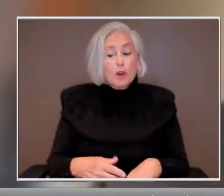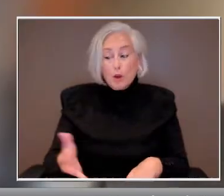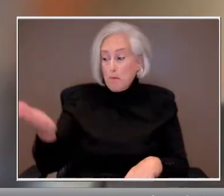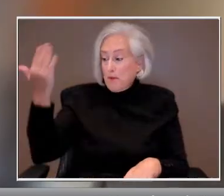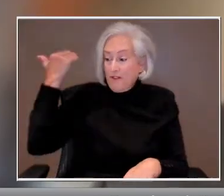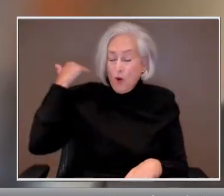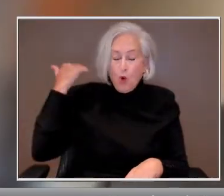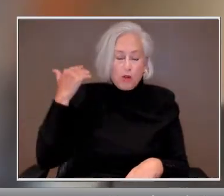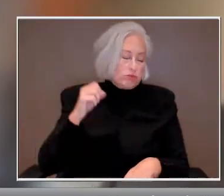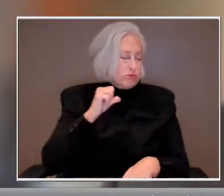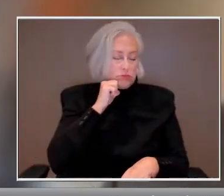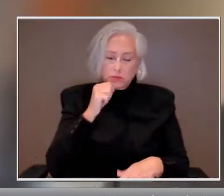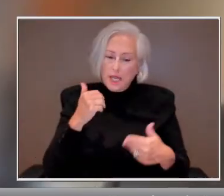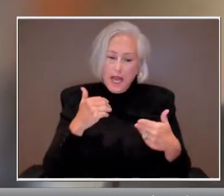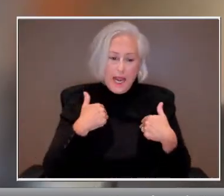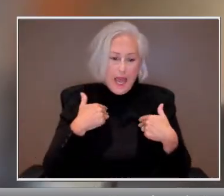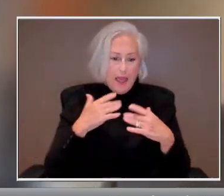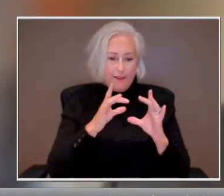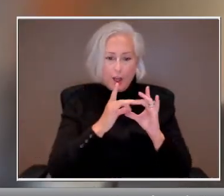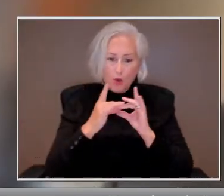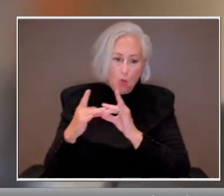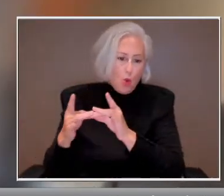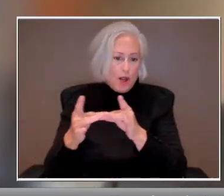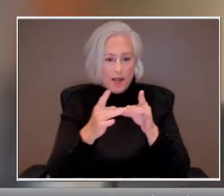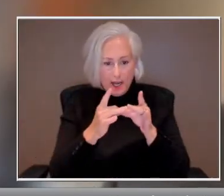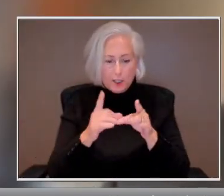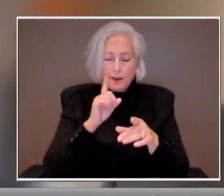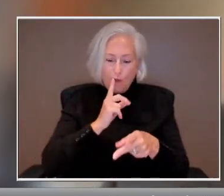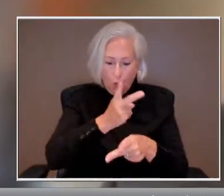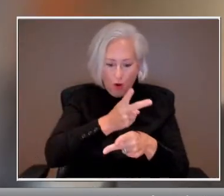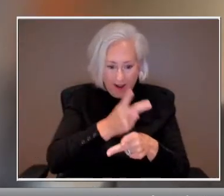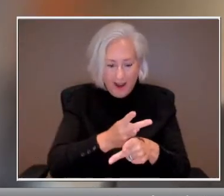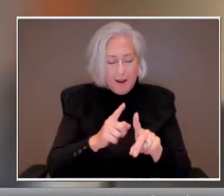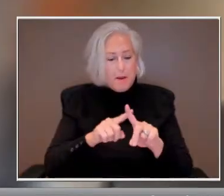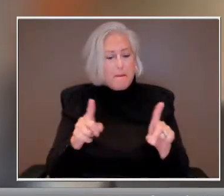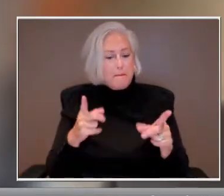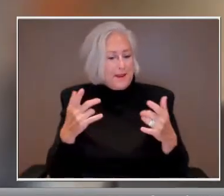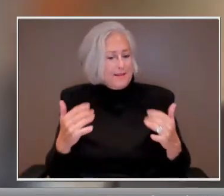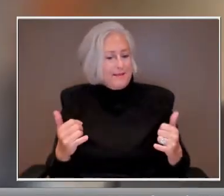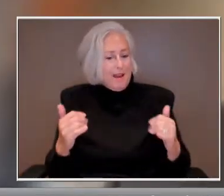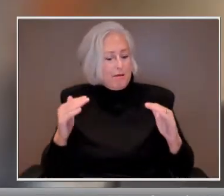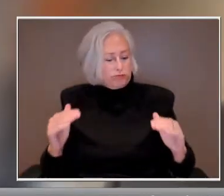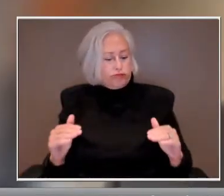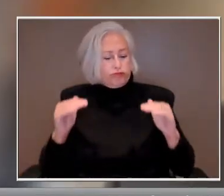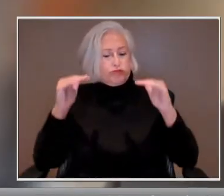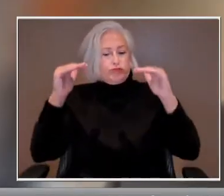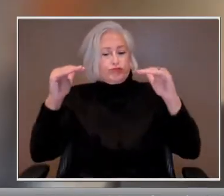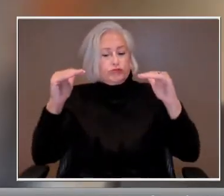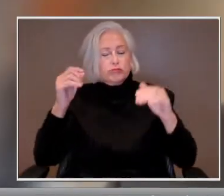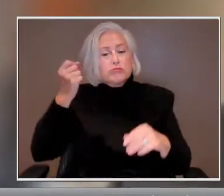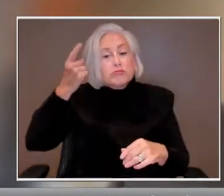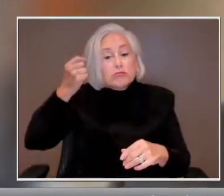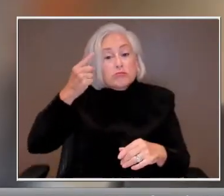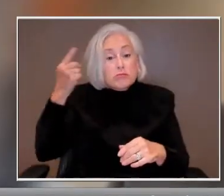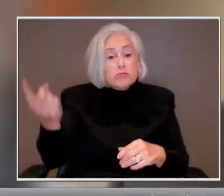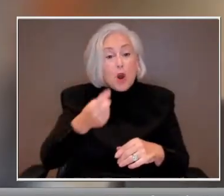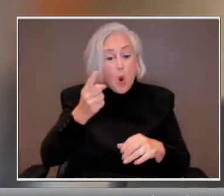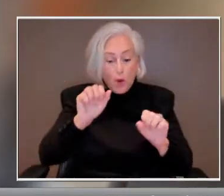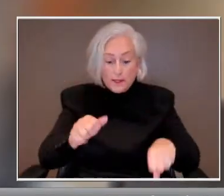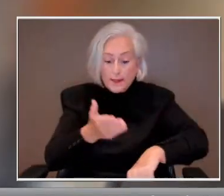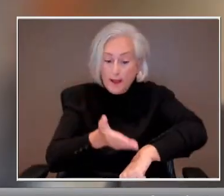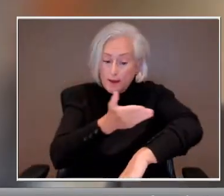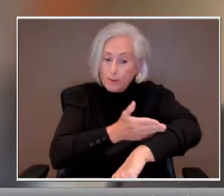currently. And there's obviously opportunities for continued improvement, but I think it's always having developed the